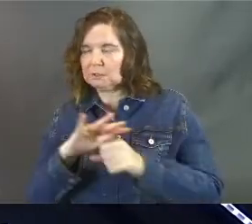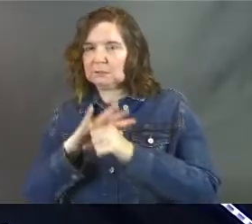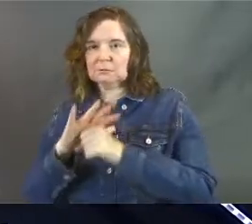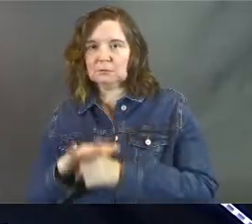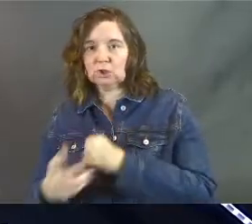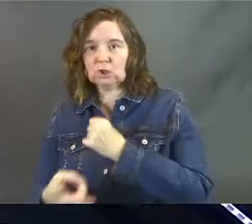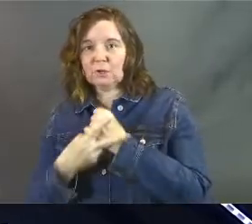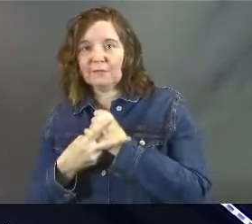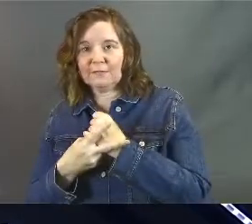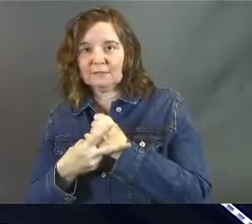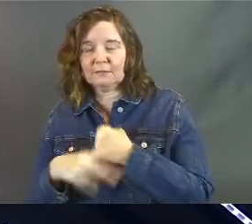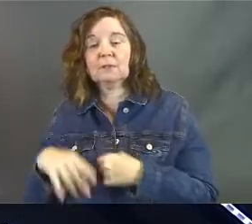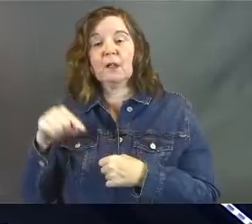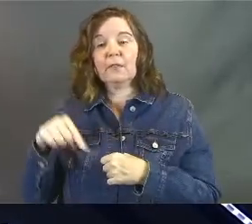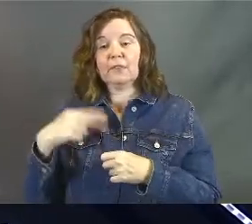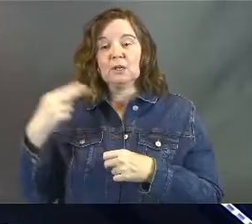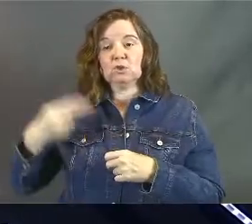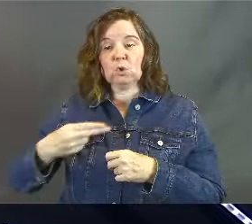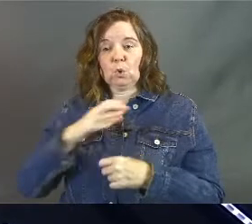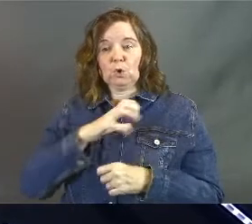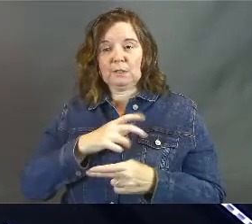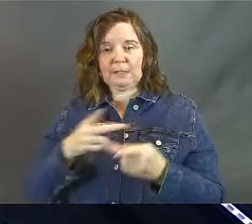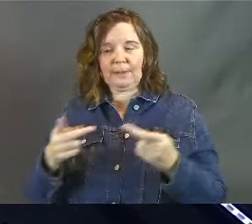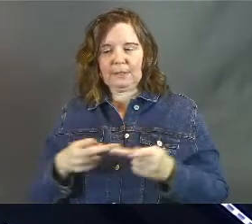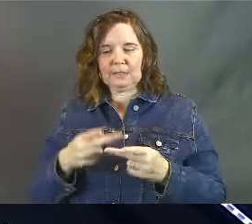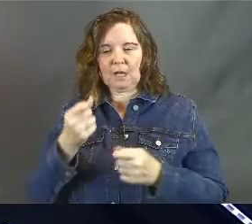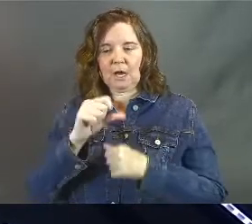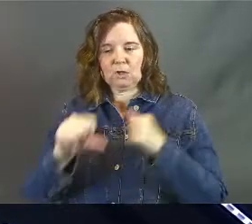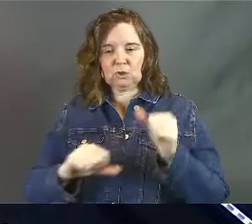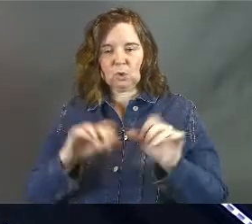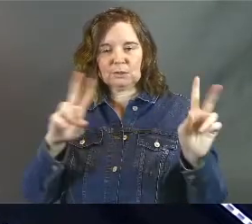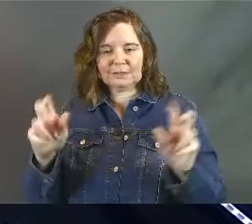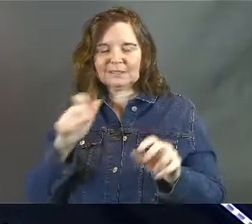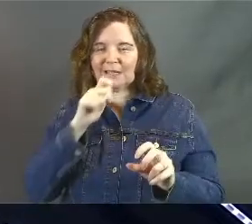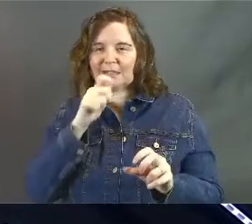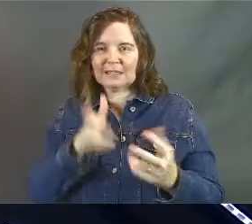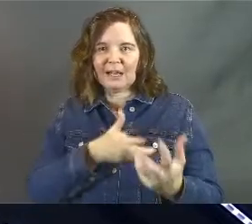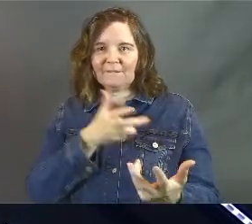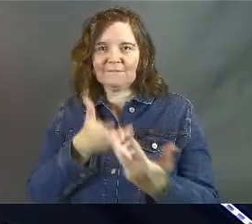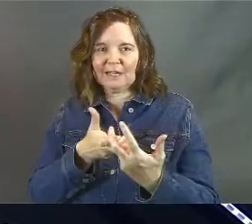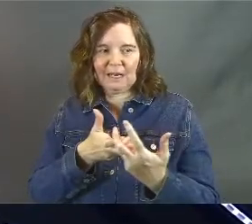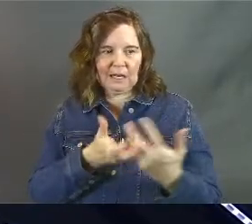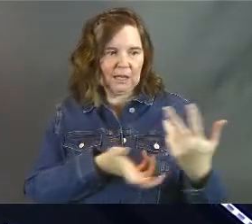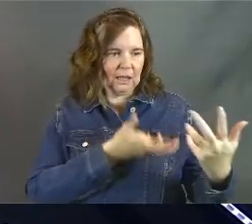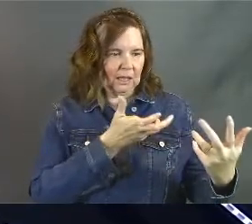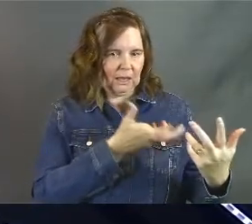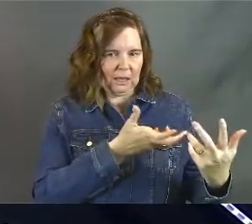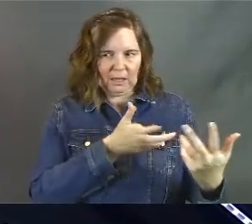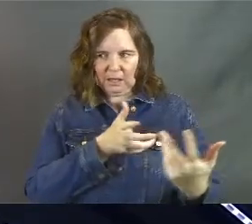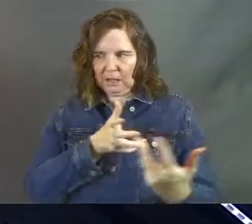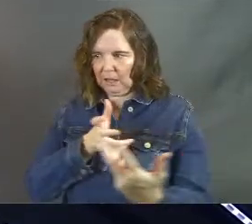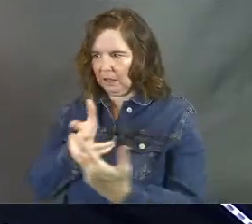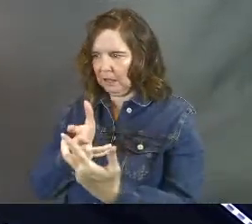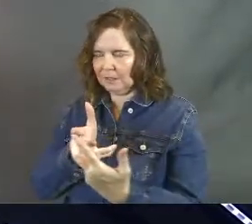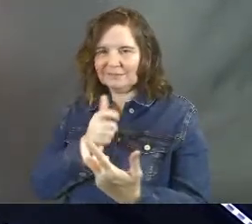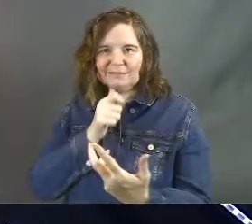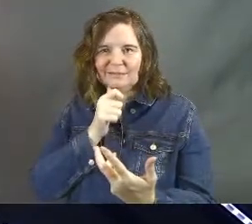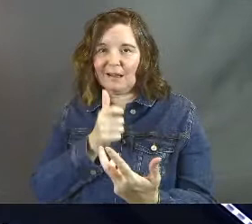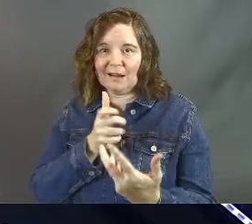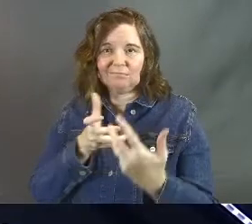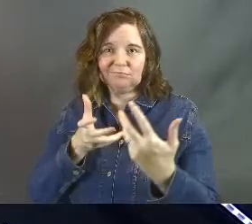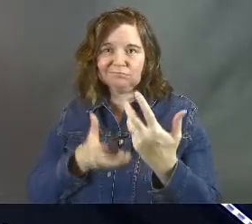oppressively conservative. The historical Christian position on social issues does not fit into contemporary political